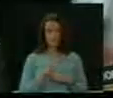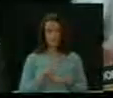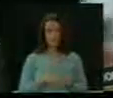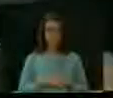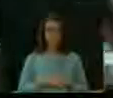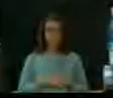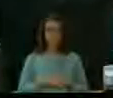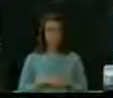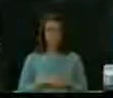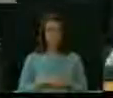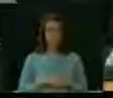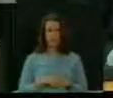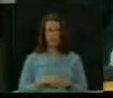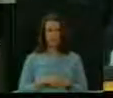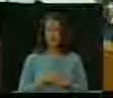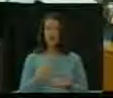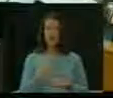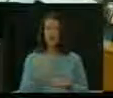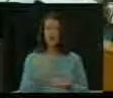Pass this to vote.